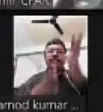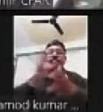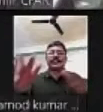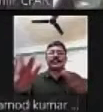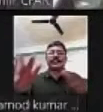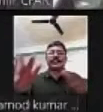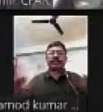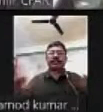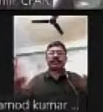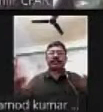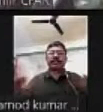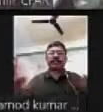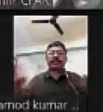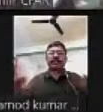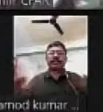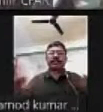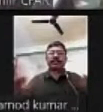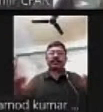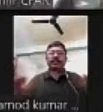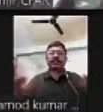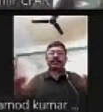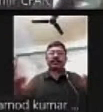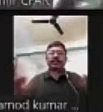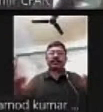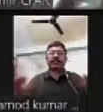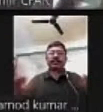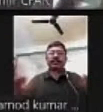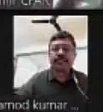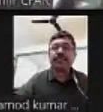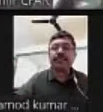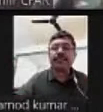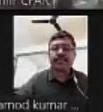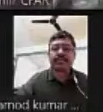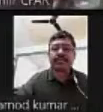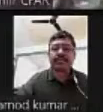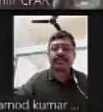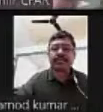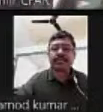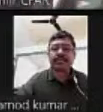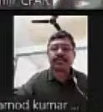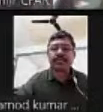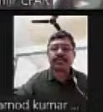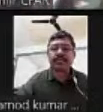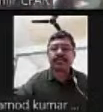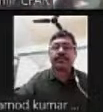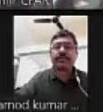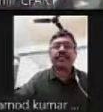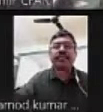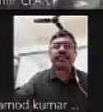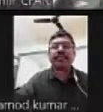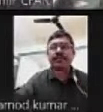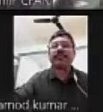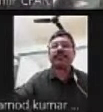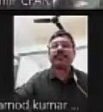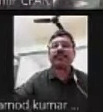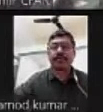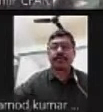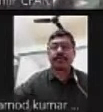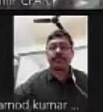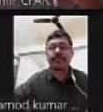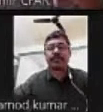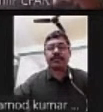framework there are a lot of remedies available for us. However, the